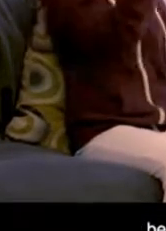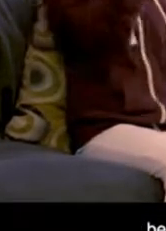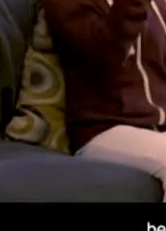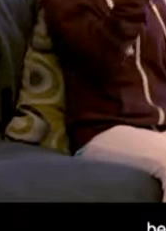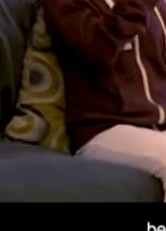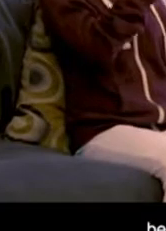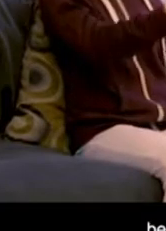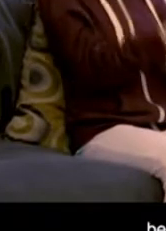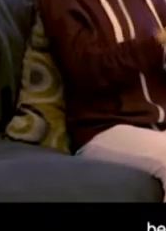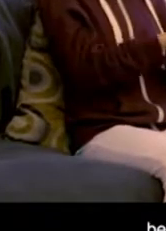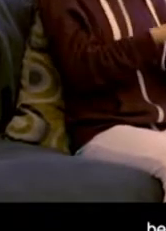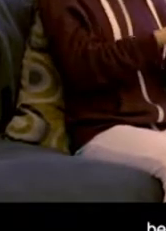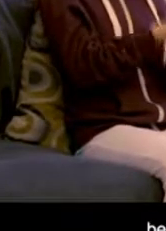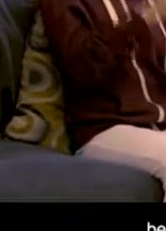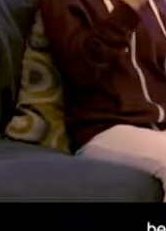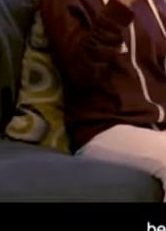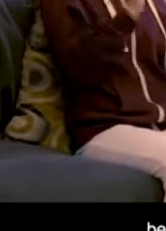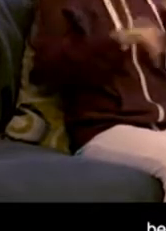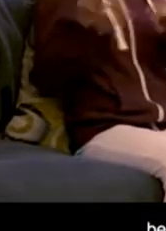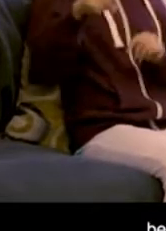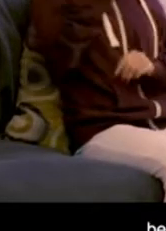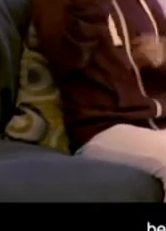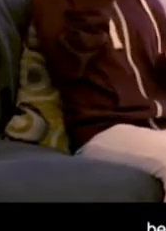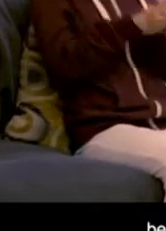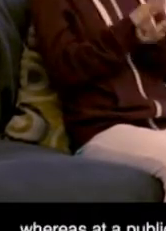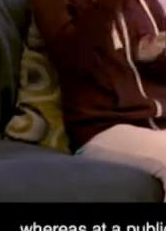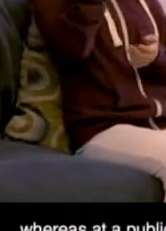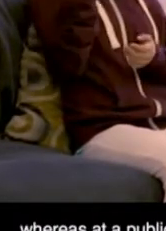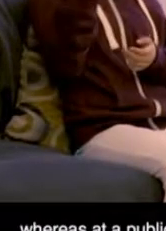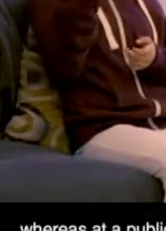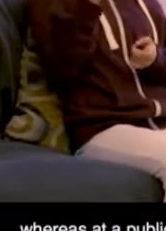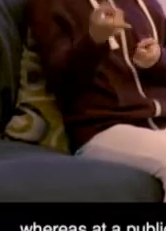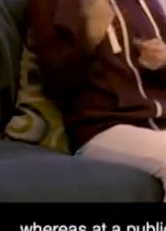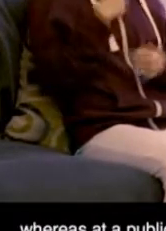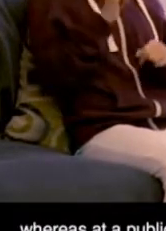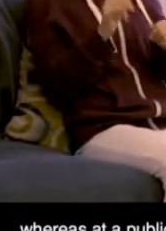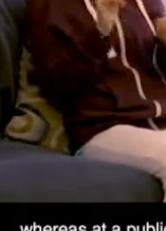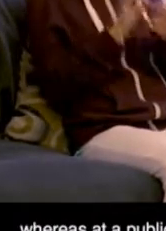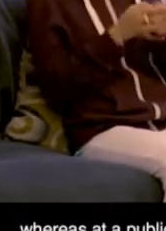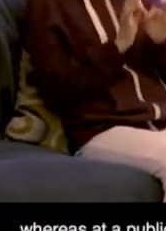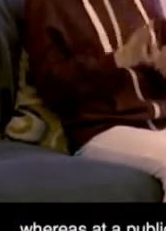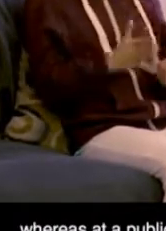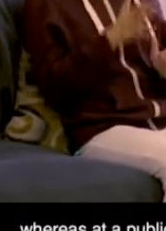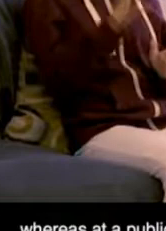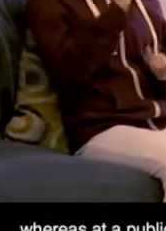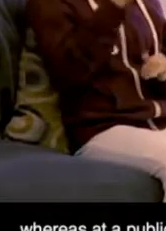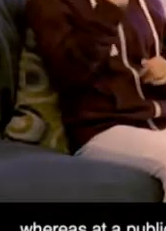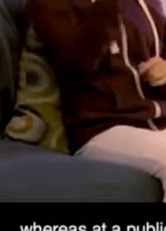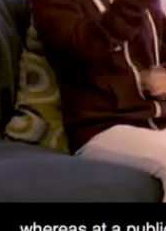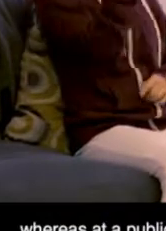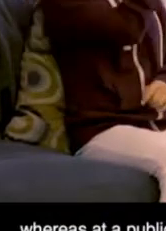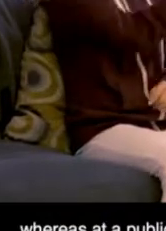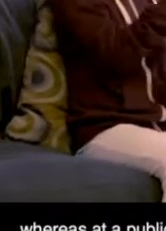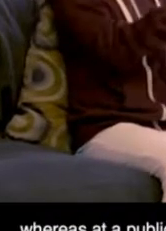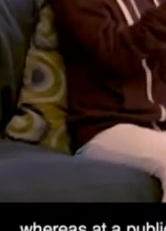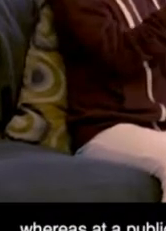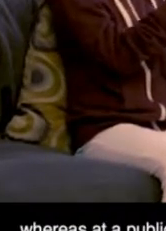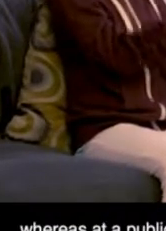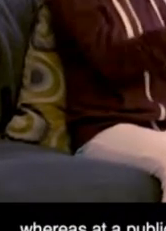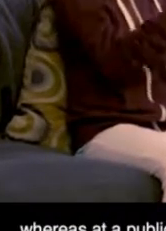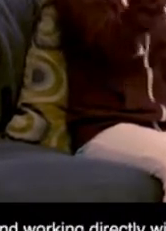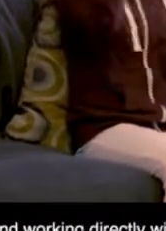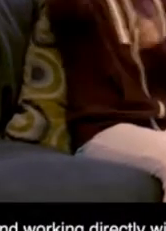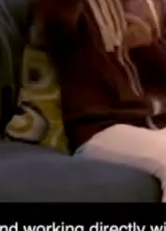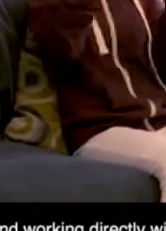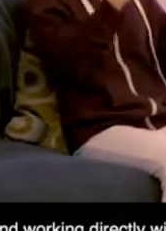individual because I'm able to understand things easily. Whereas at a public school, I'd have to get my education through